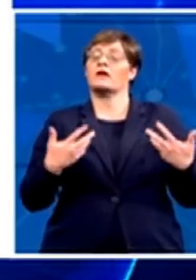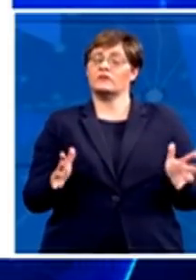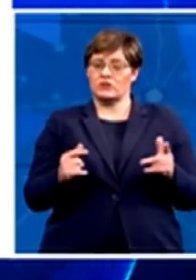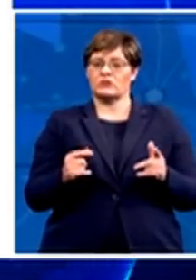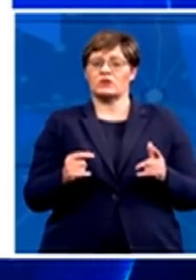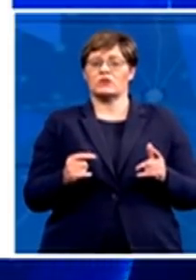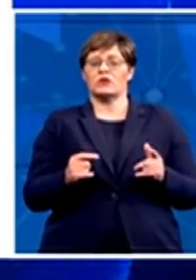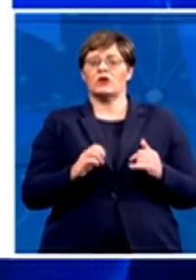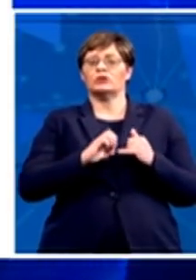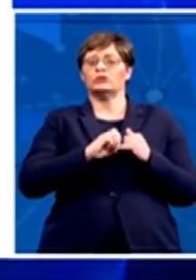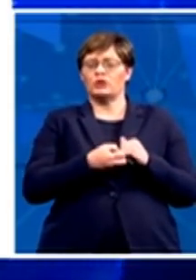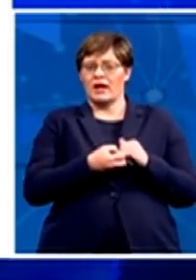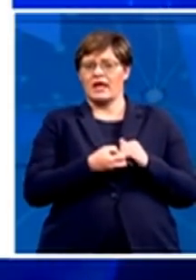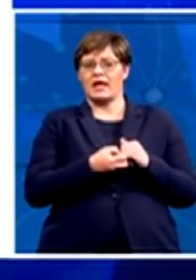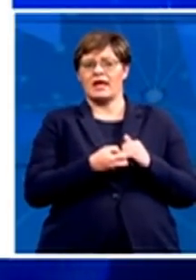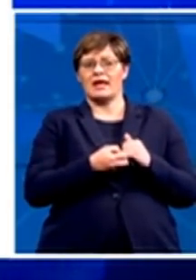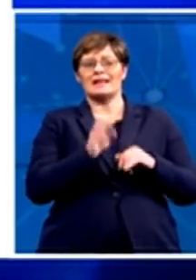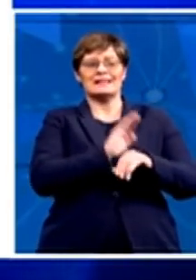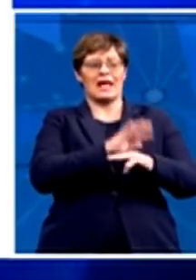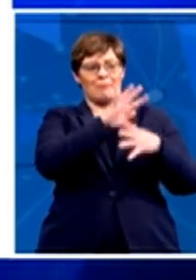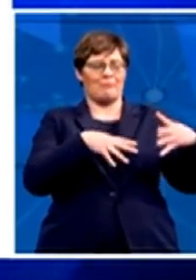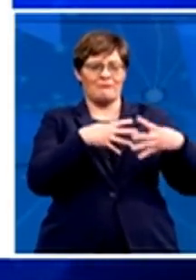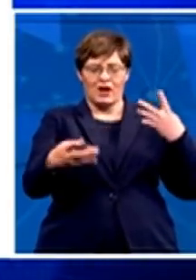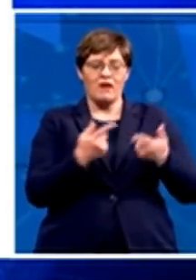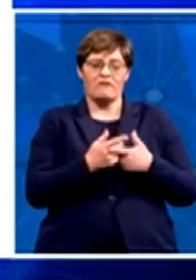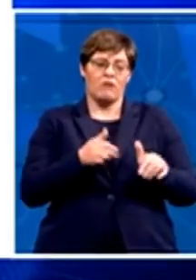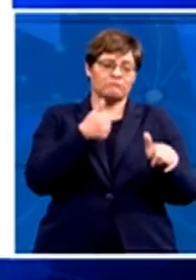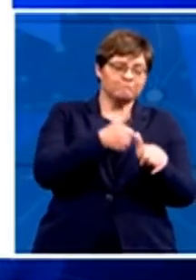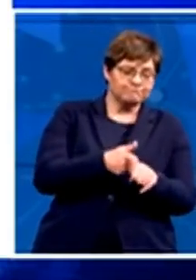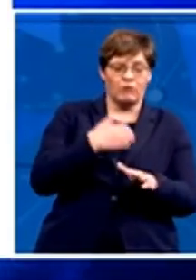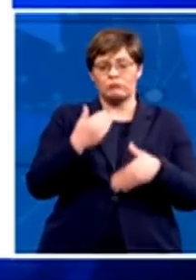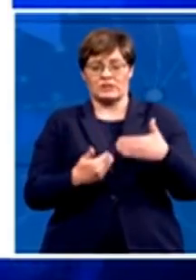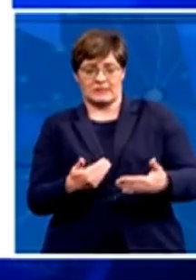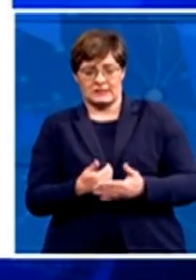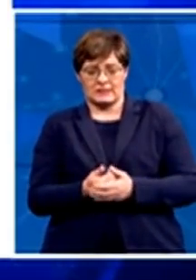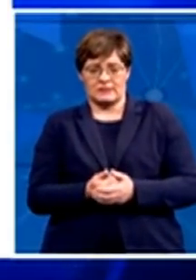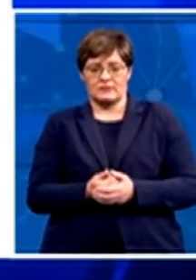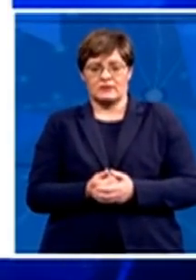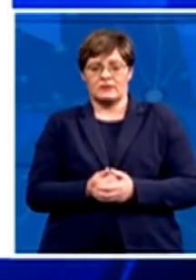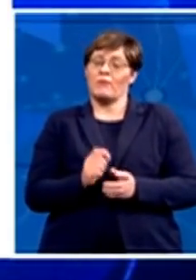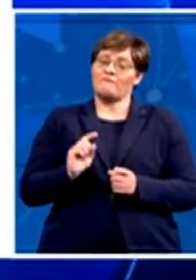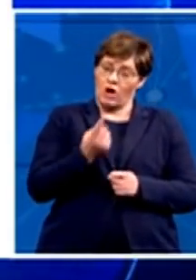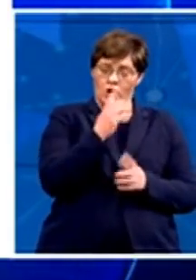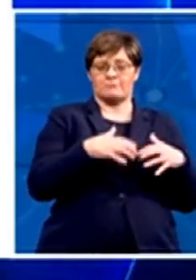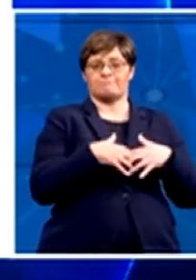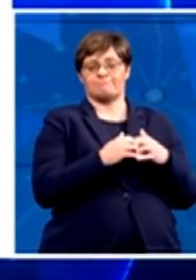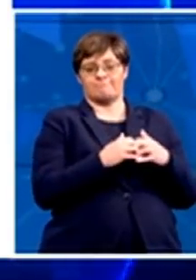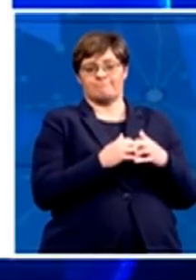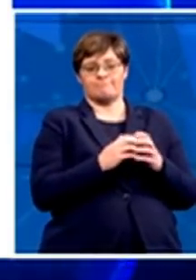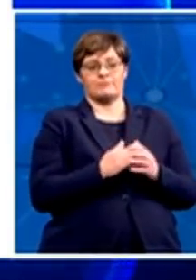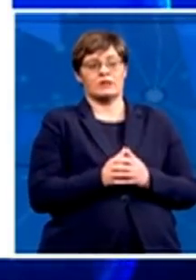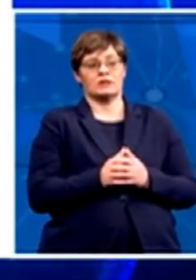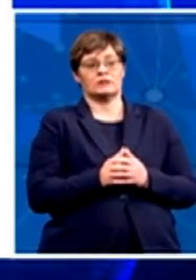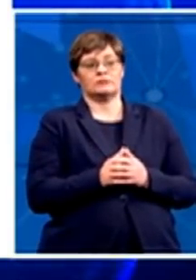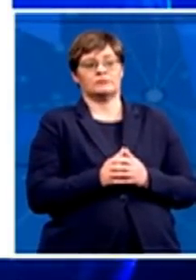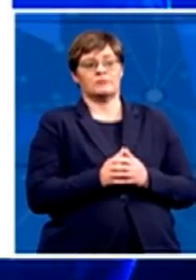order of proceedings, which step must be taken first, and so on. These are the working methods of the committee,